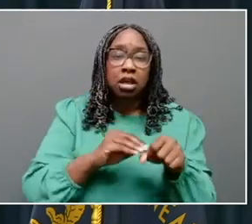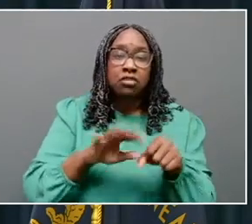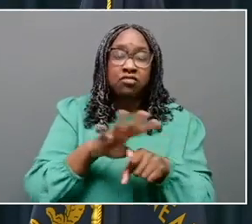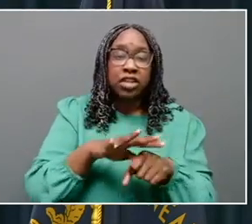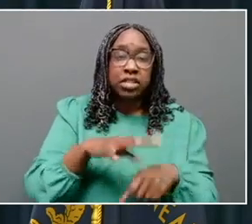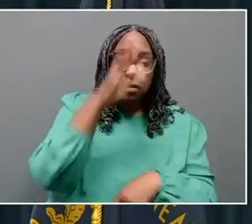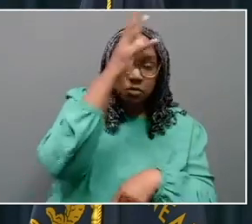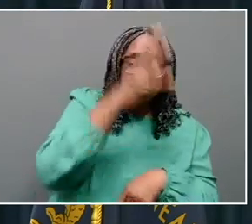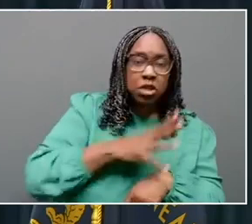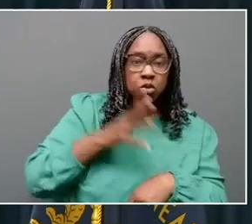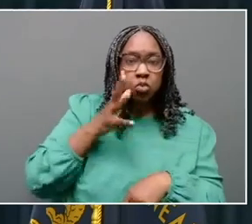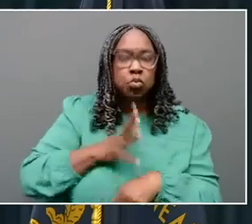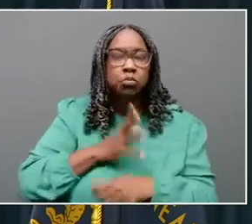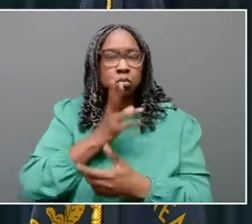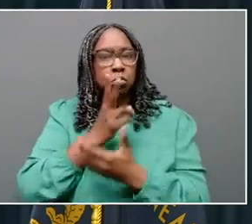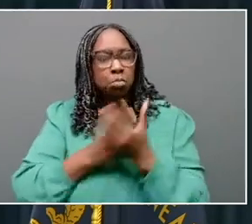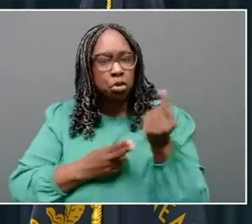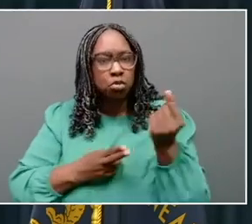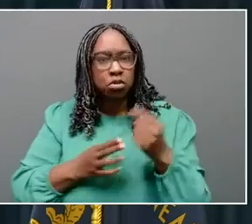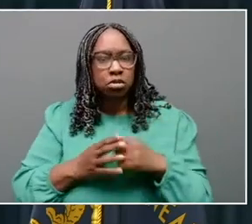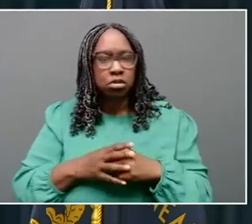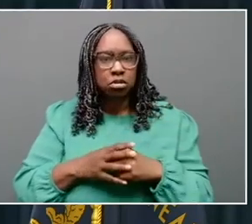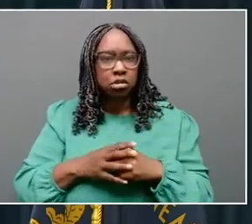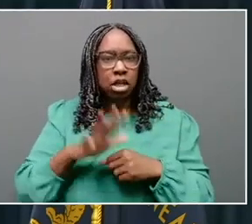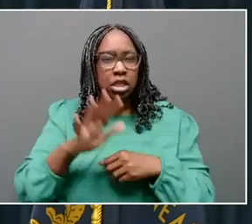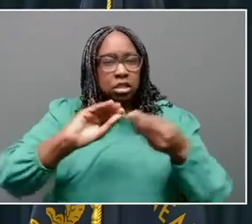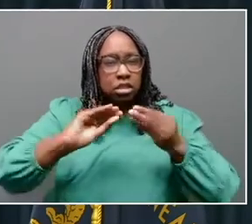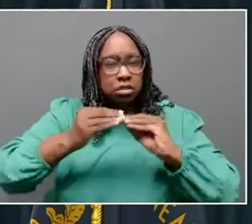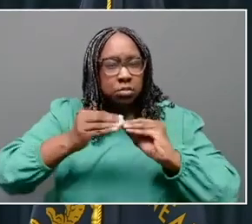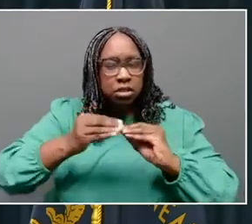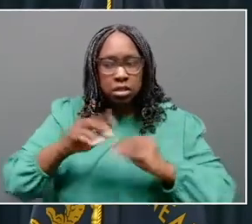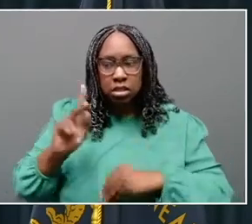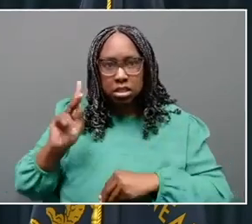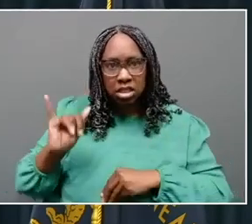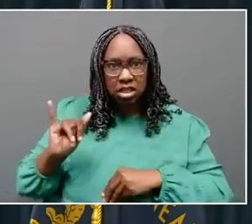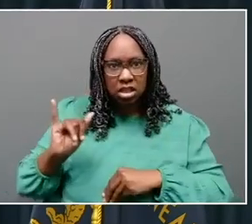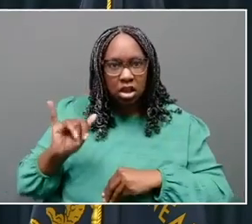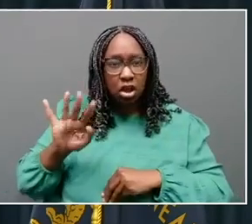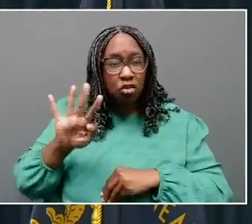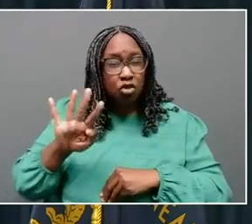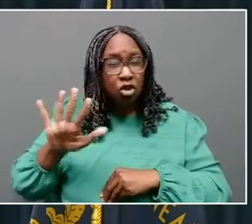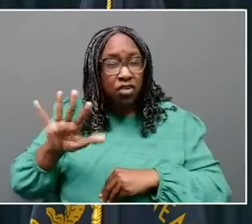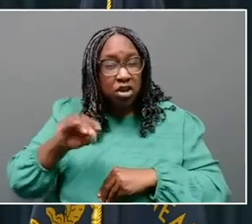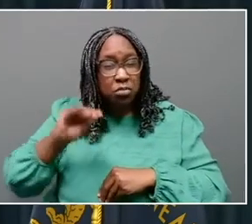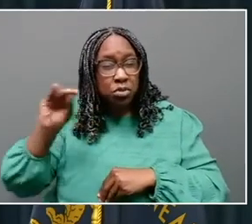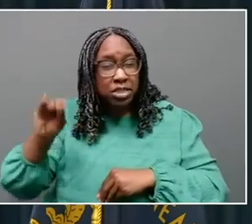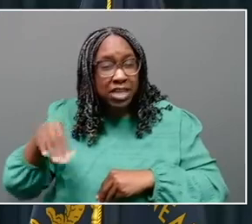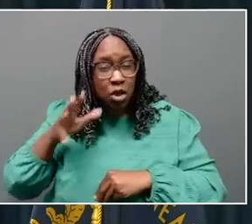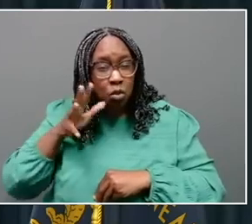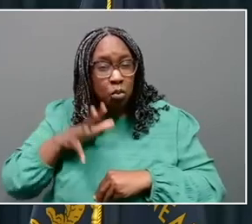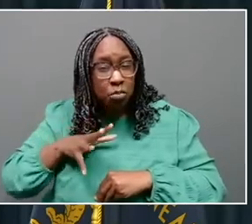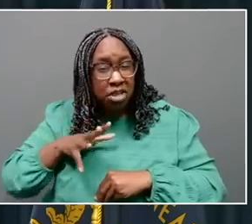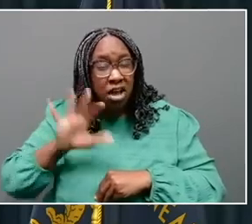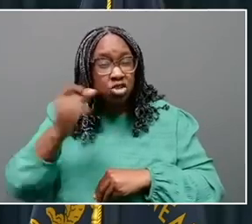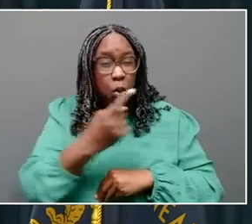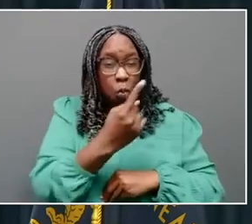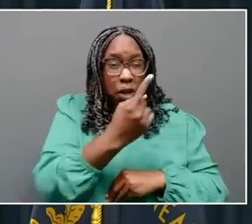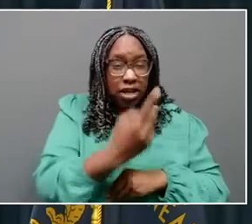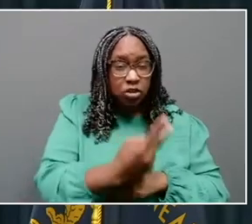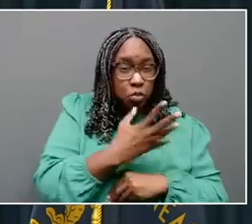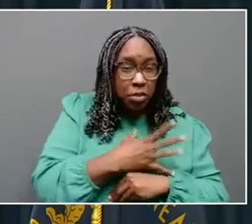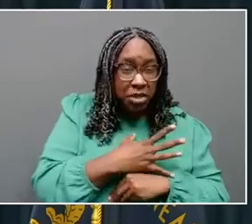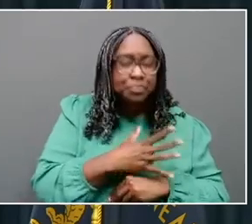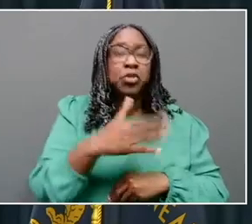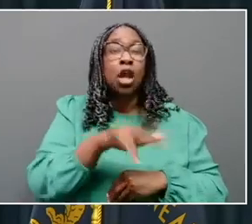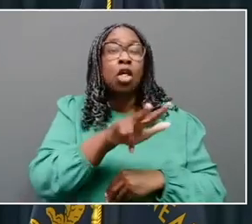statistics are staggering. In Kentucky, more than 45% of women, that's nearly one in two, and 35% of men experience